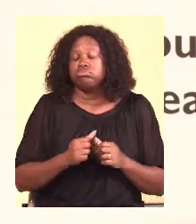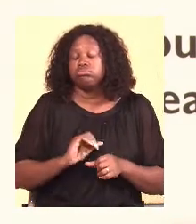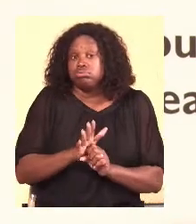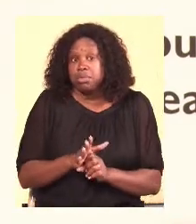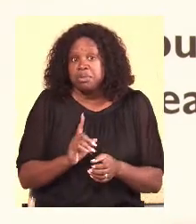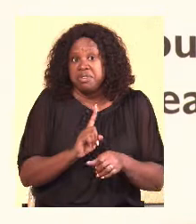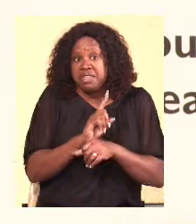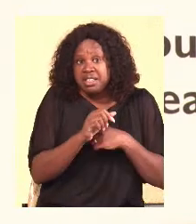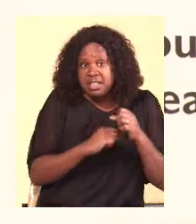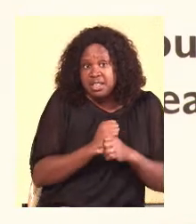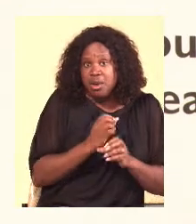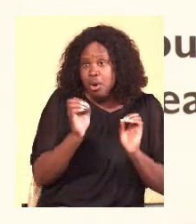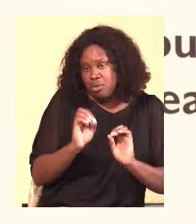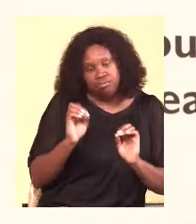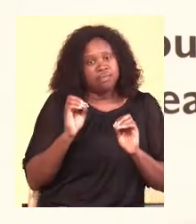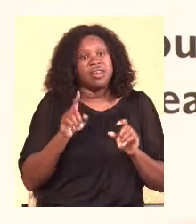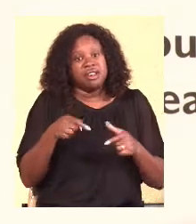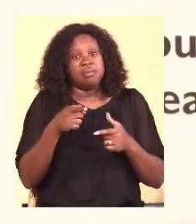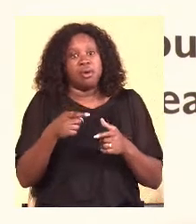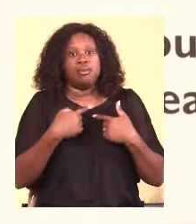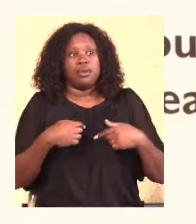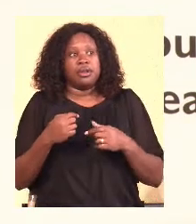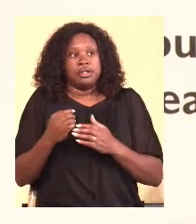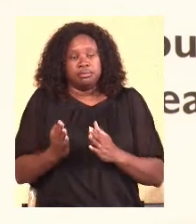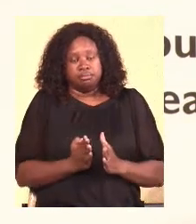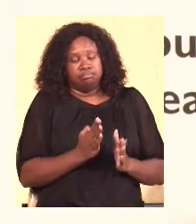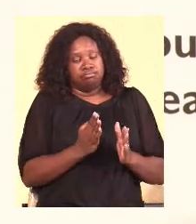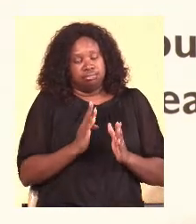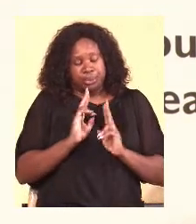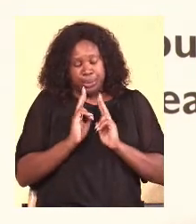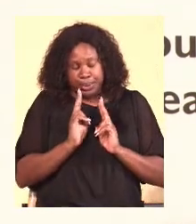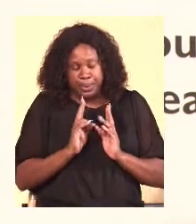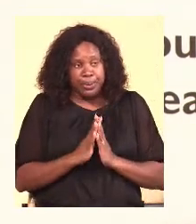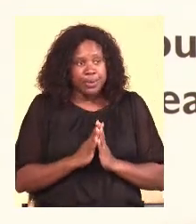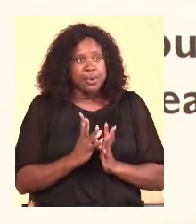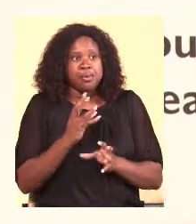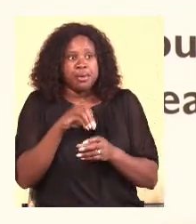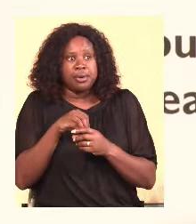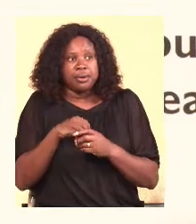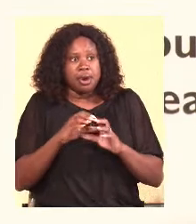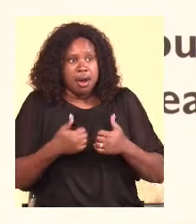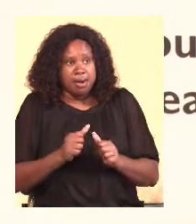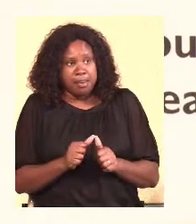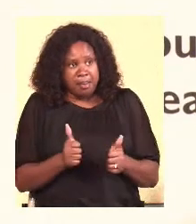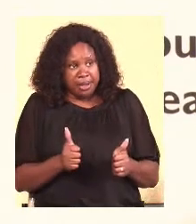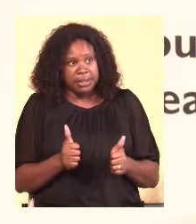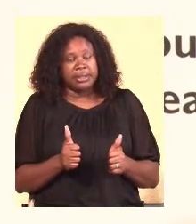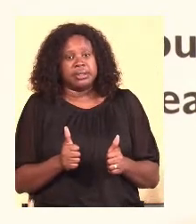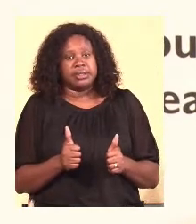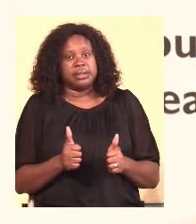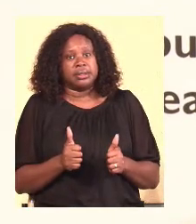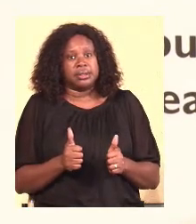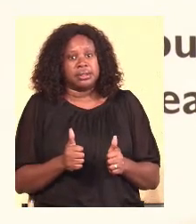first years or no? Those are the things that we are already engaging on, including actually how best they can